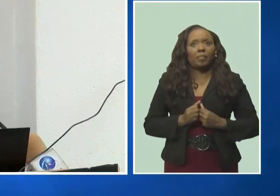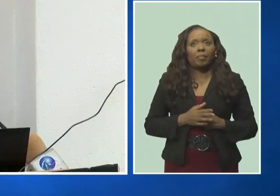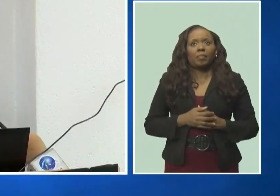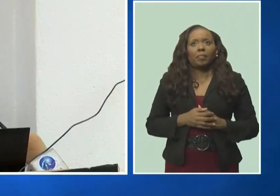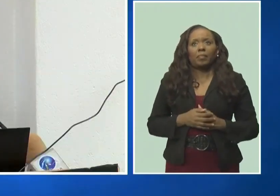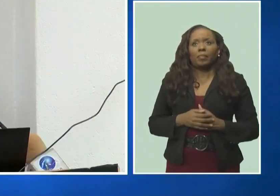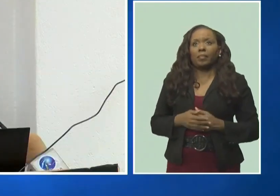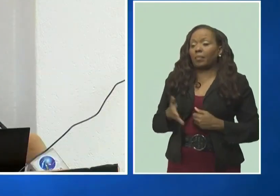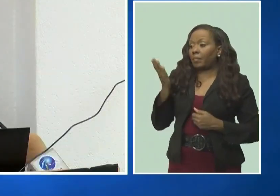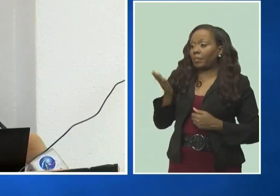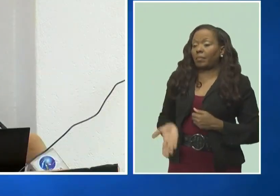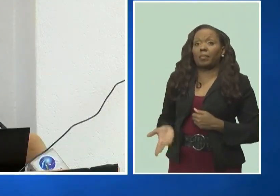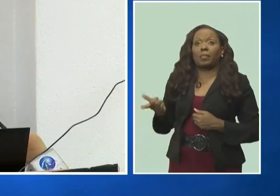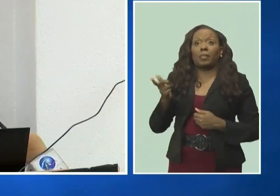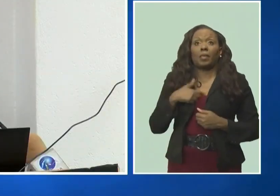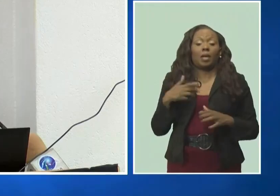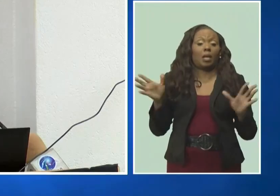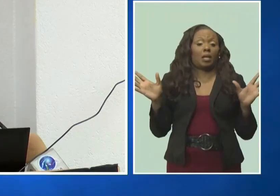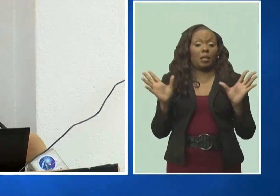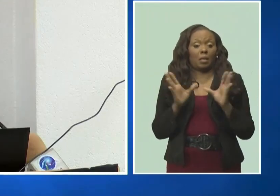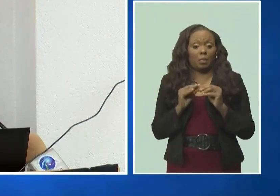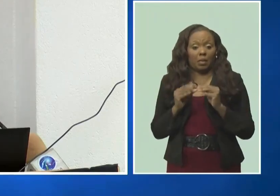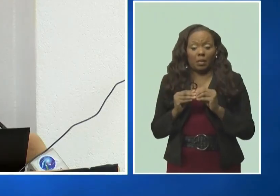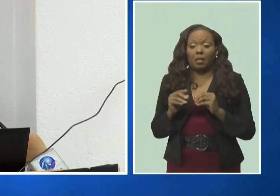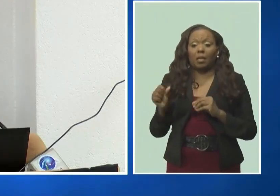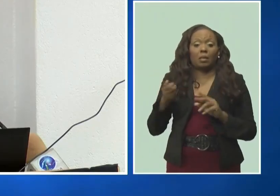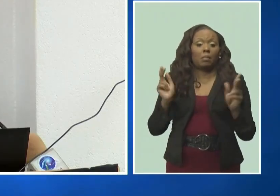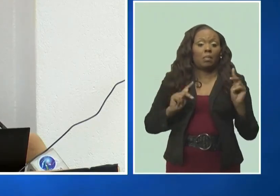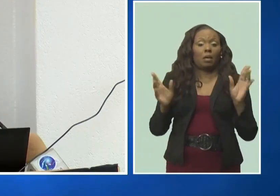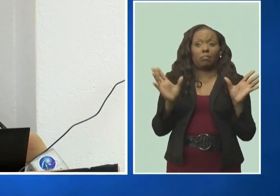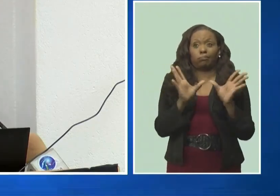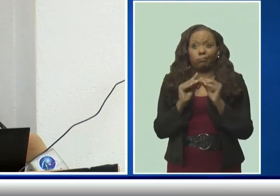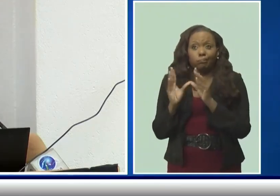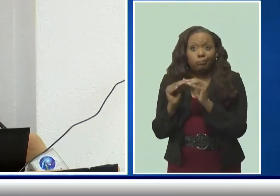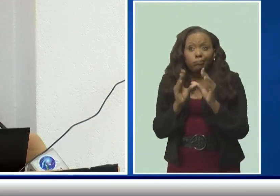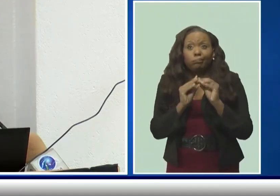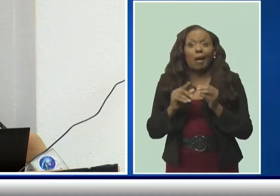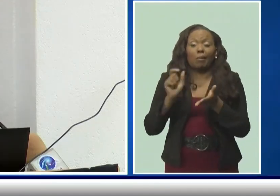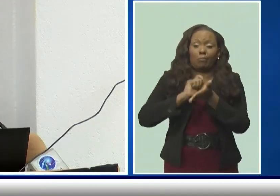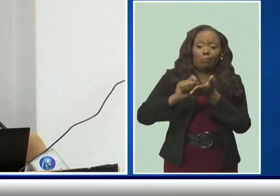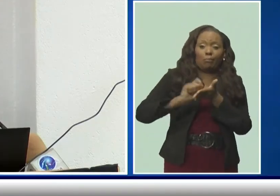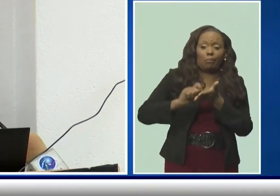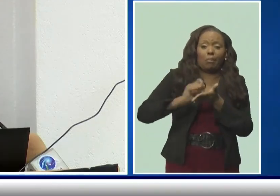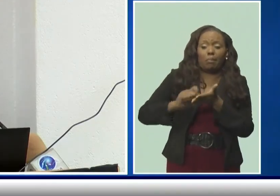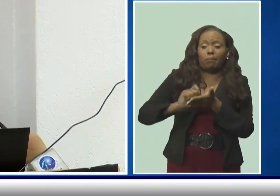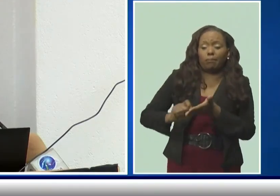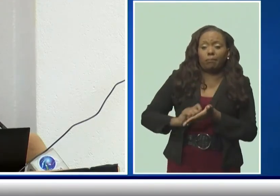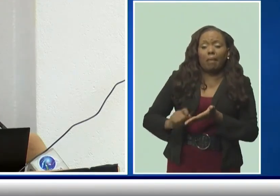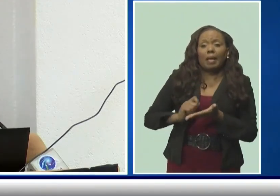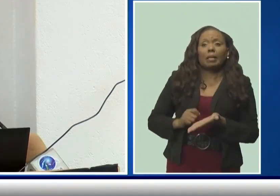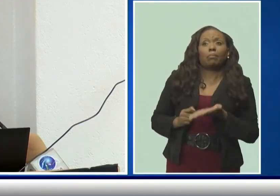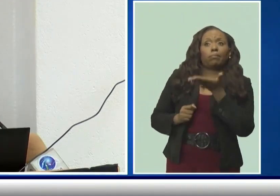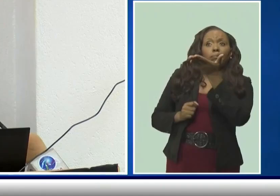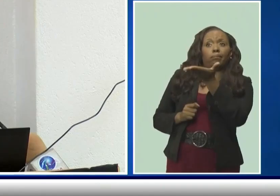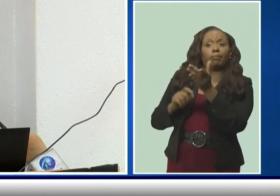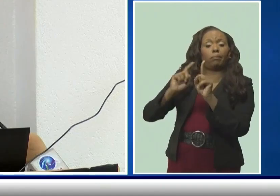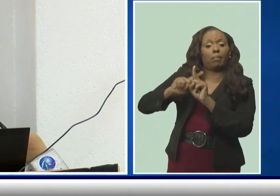I've been having meetings, and other members of our group have been having meetings and writing to the various ministers since the previous administration, the